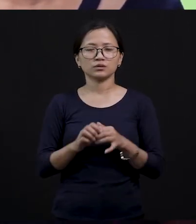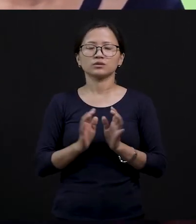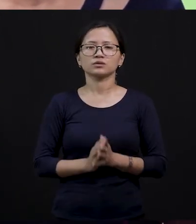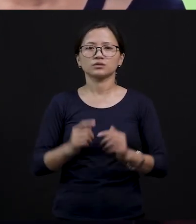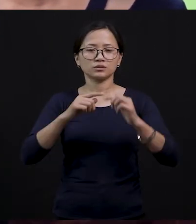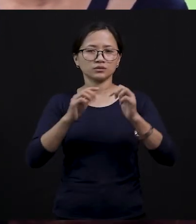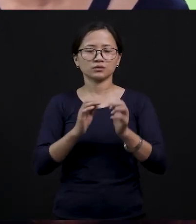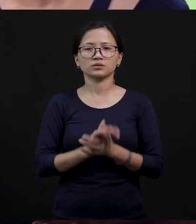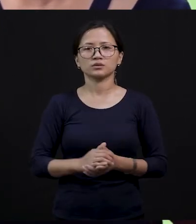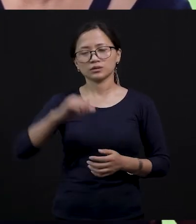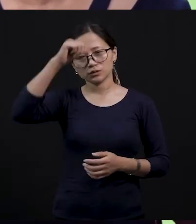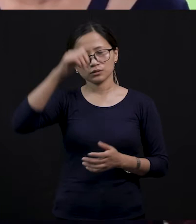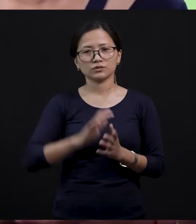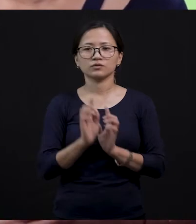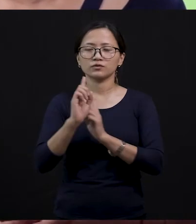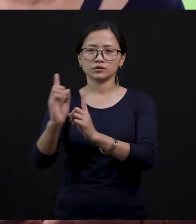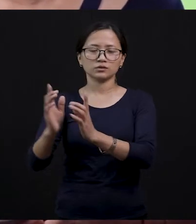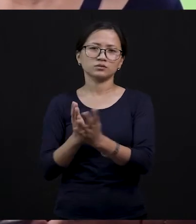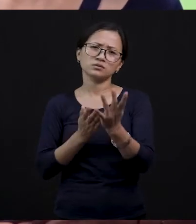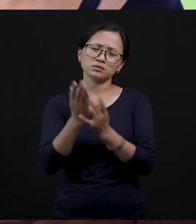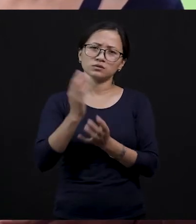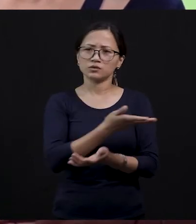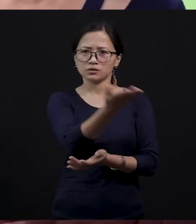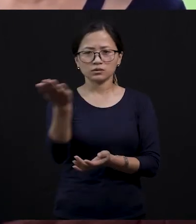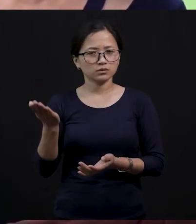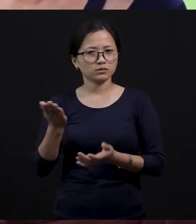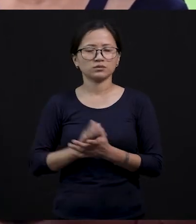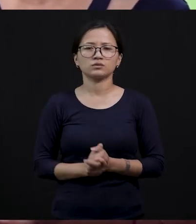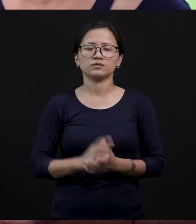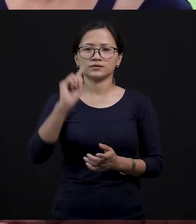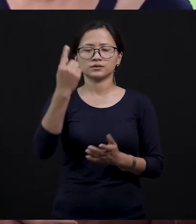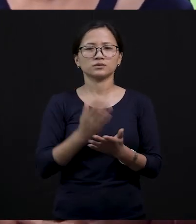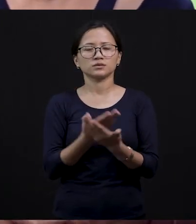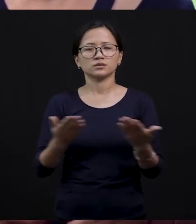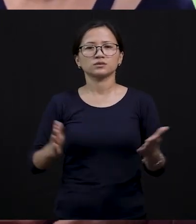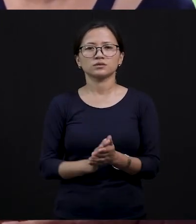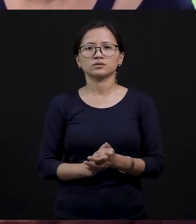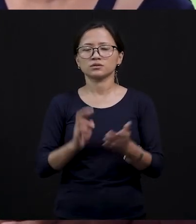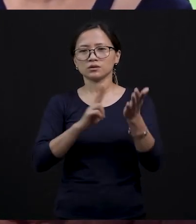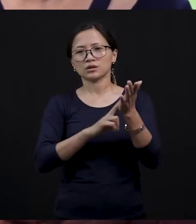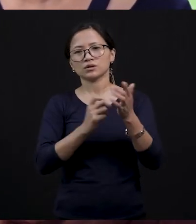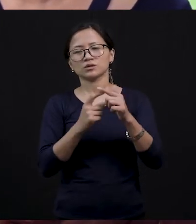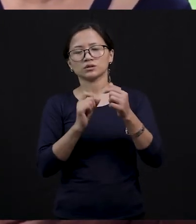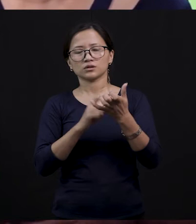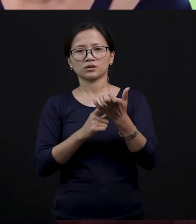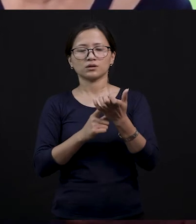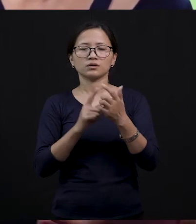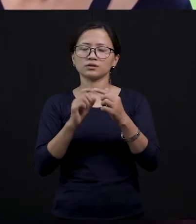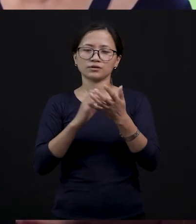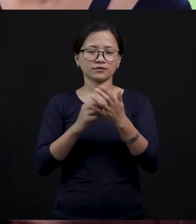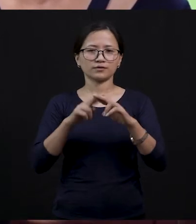that the Election Commission of India follows through for you. So the first thing that they do is notification of election day. So